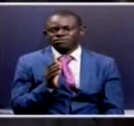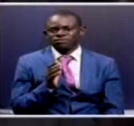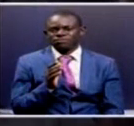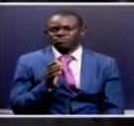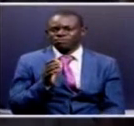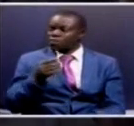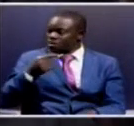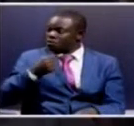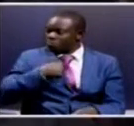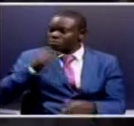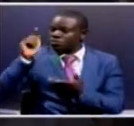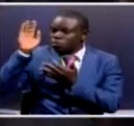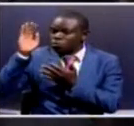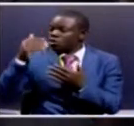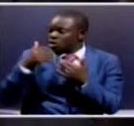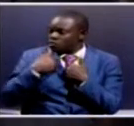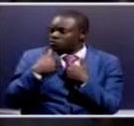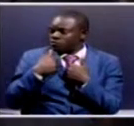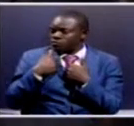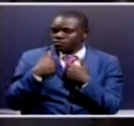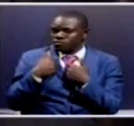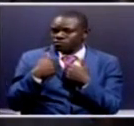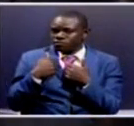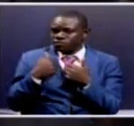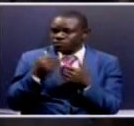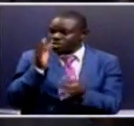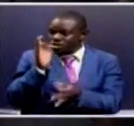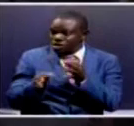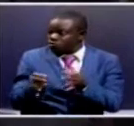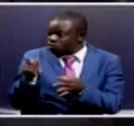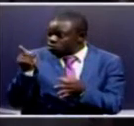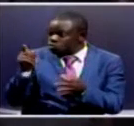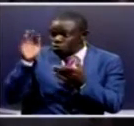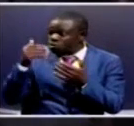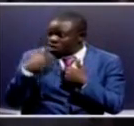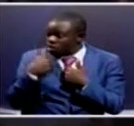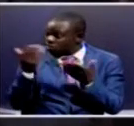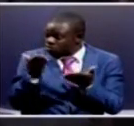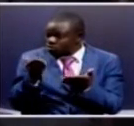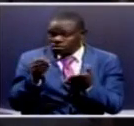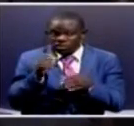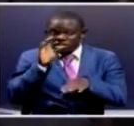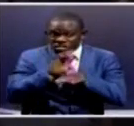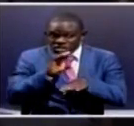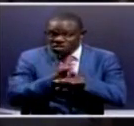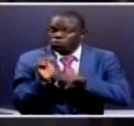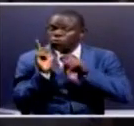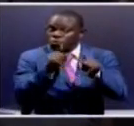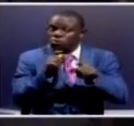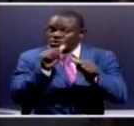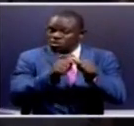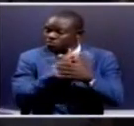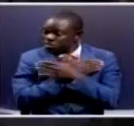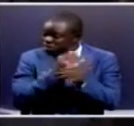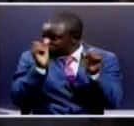hope, or if you didn't have hope also, you would not be going to church every Sunday. What keeps us alive is faith and